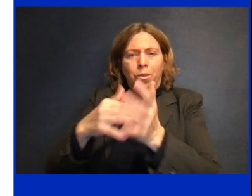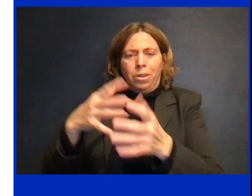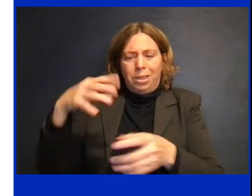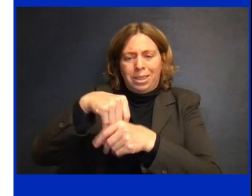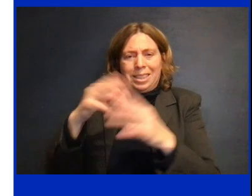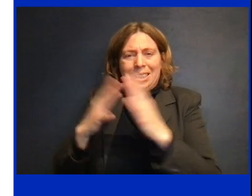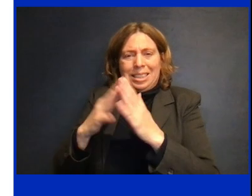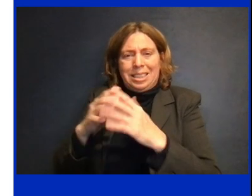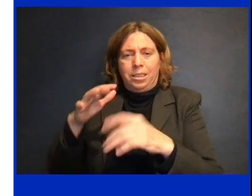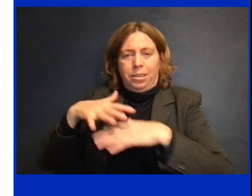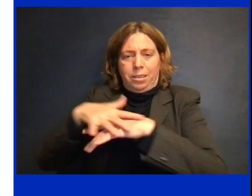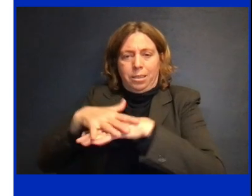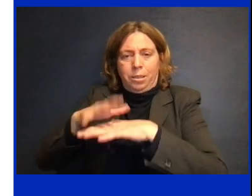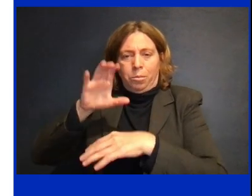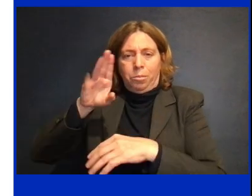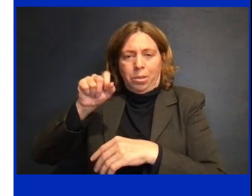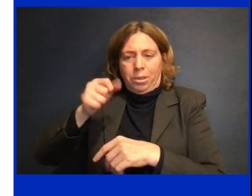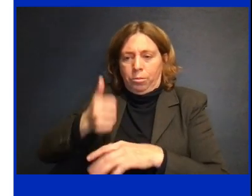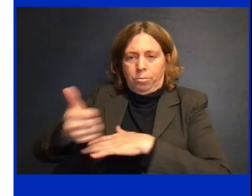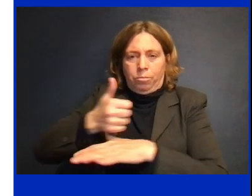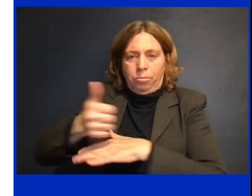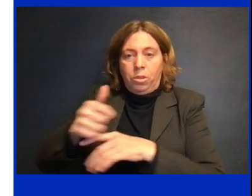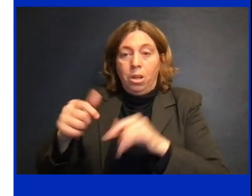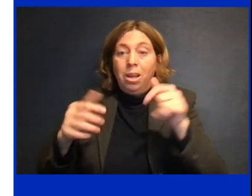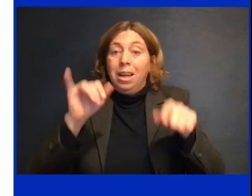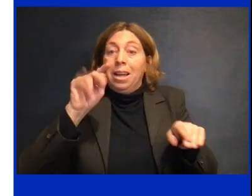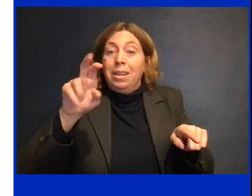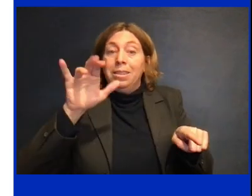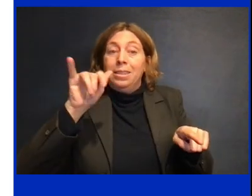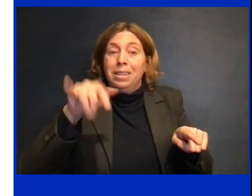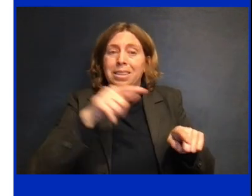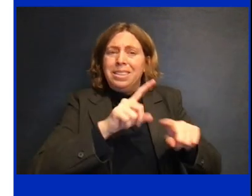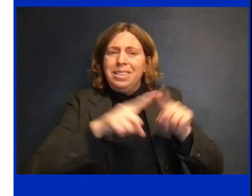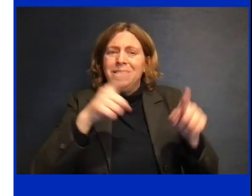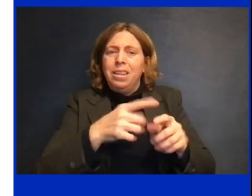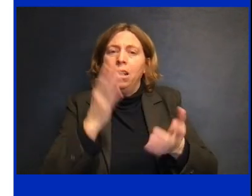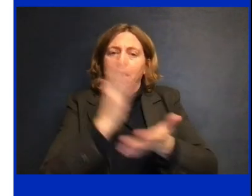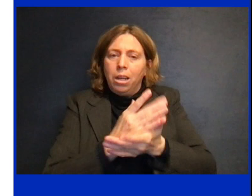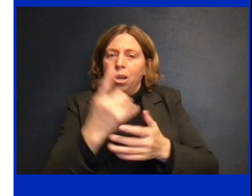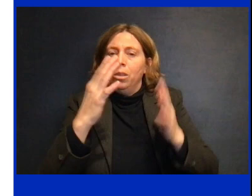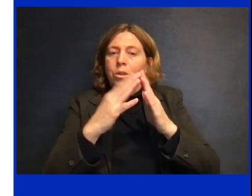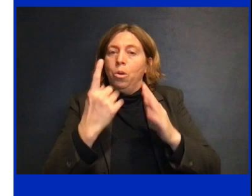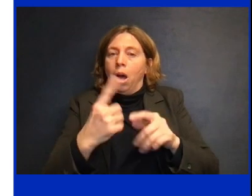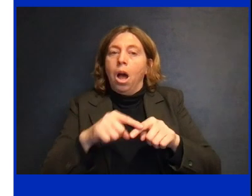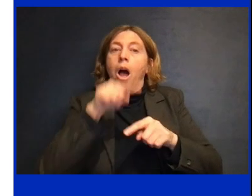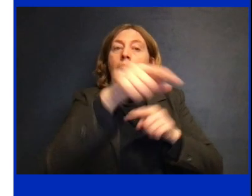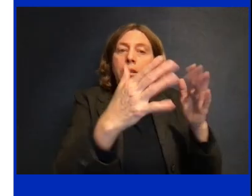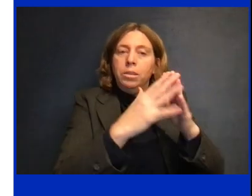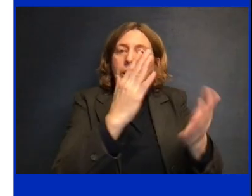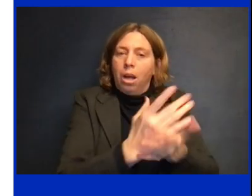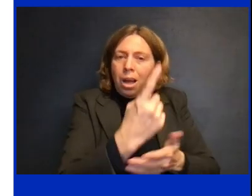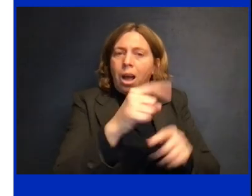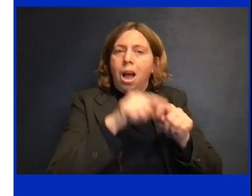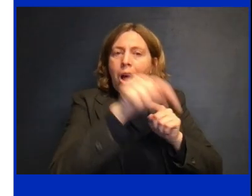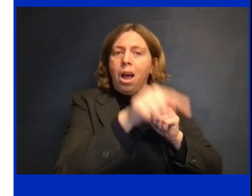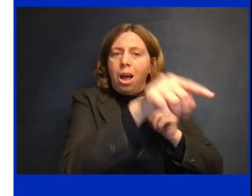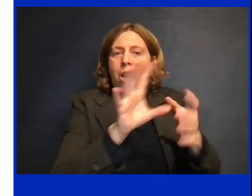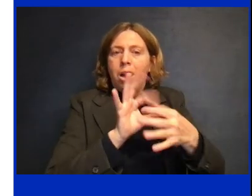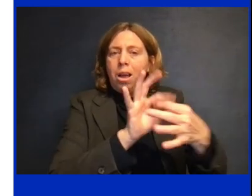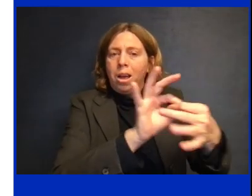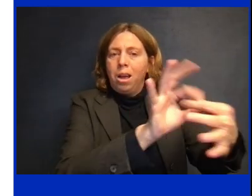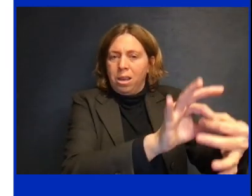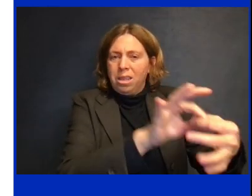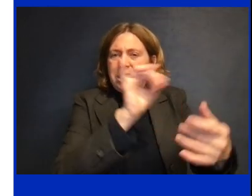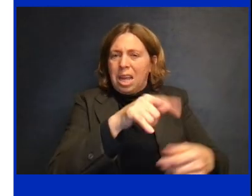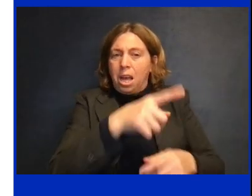in a city and travels long distances to reach other cities. Presently, some intercity bus services operate within